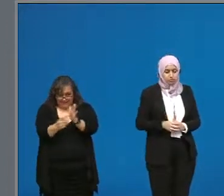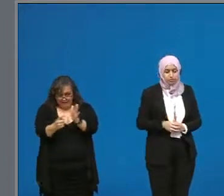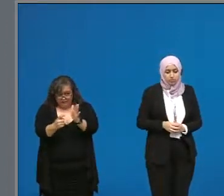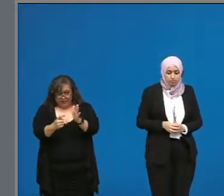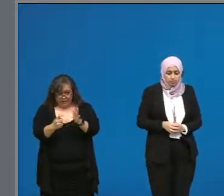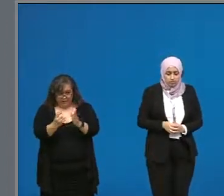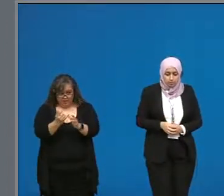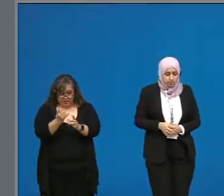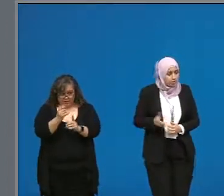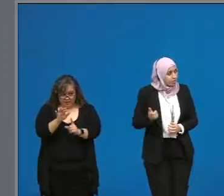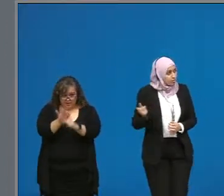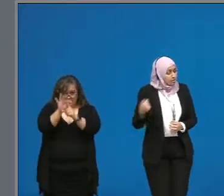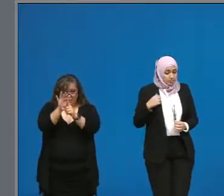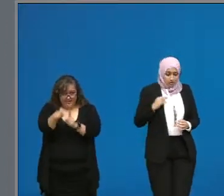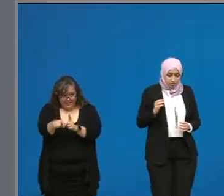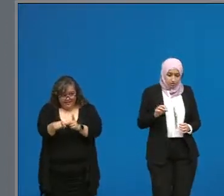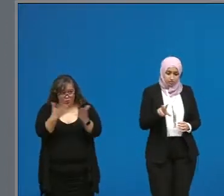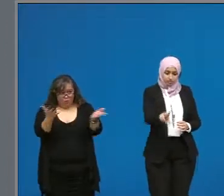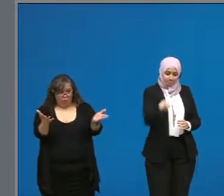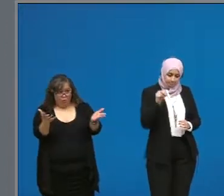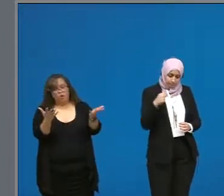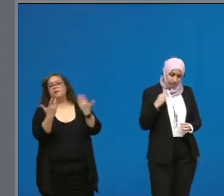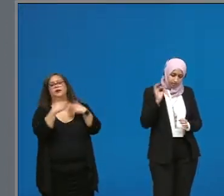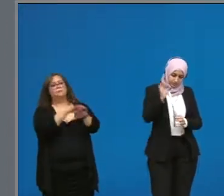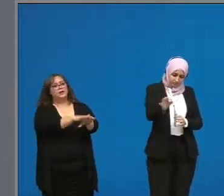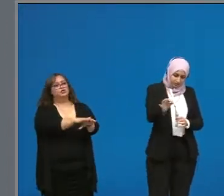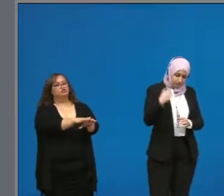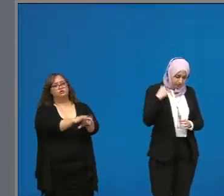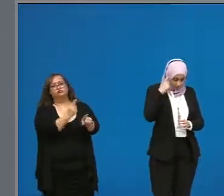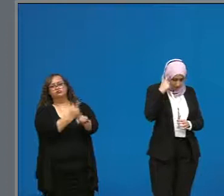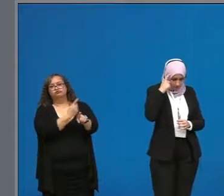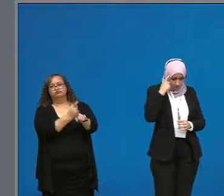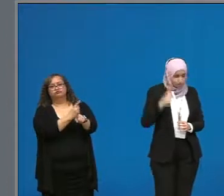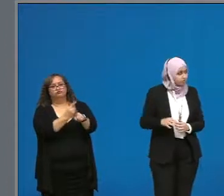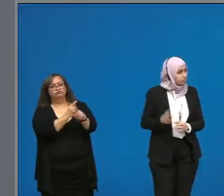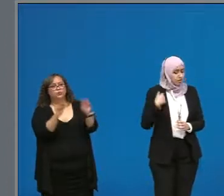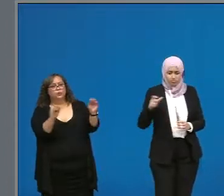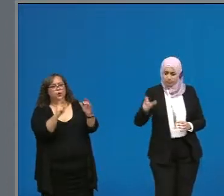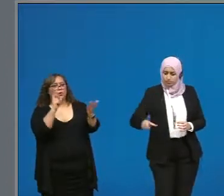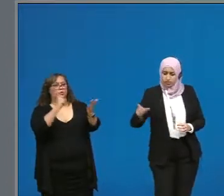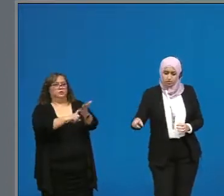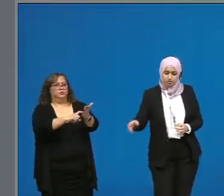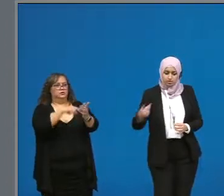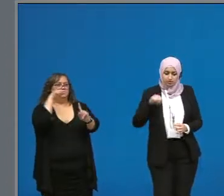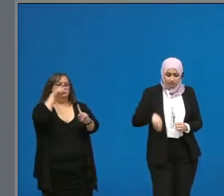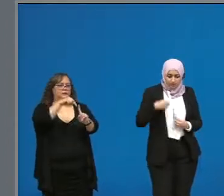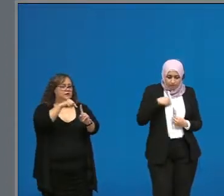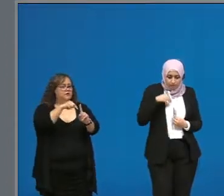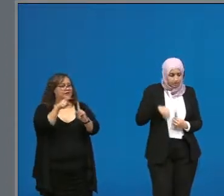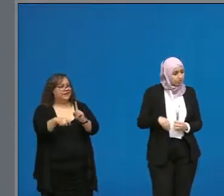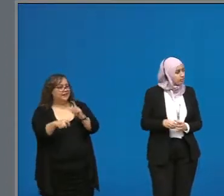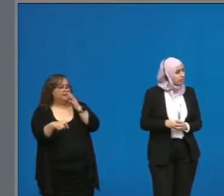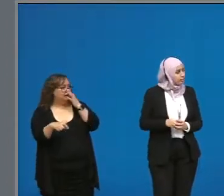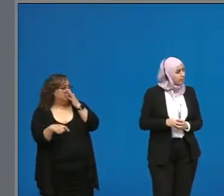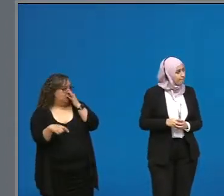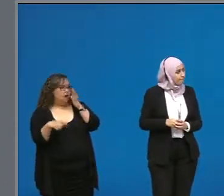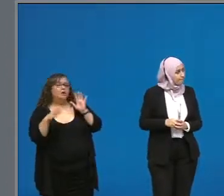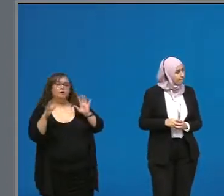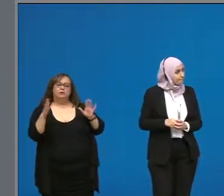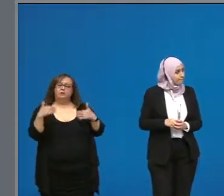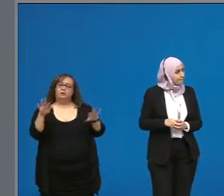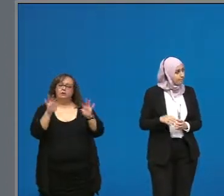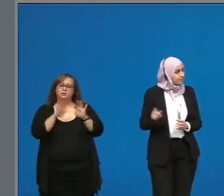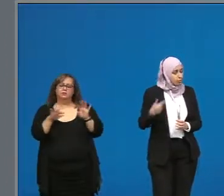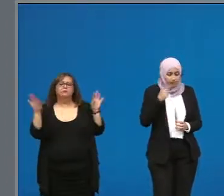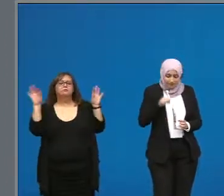the stereotypical mainstream pupils that haven't an individual need specified. This is really important that we apply the same